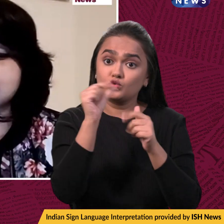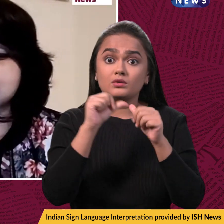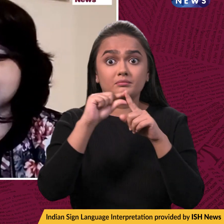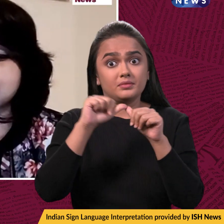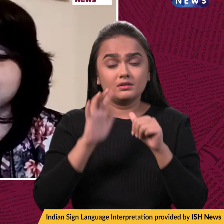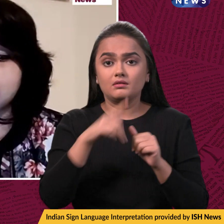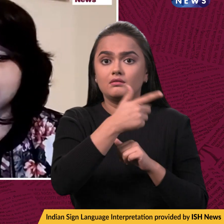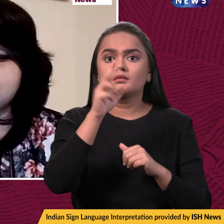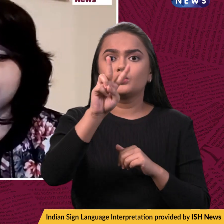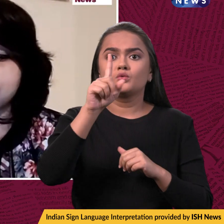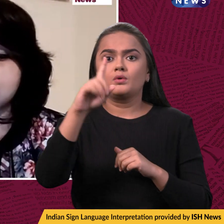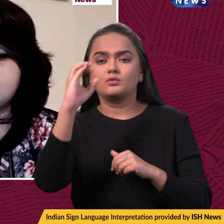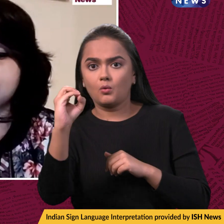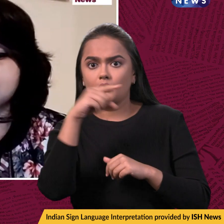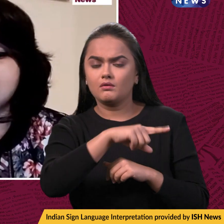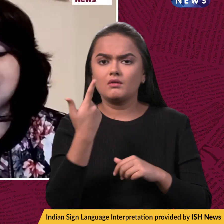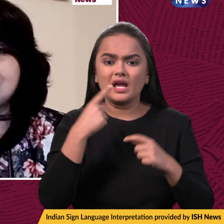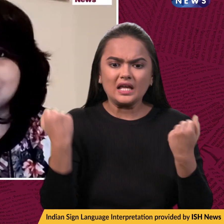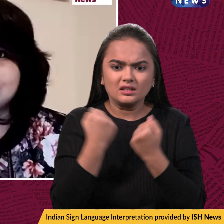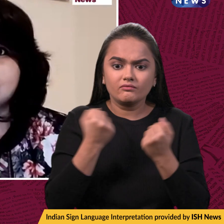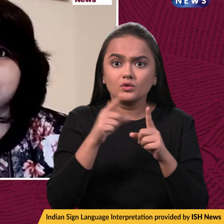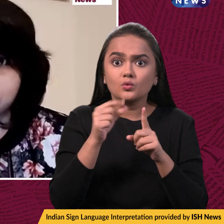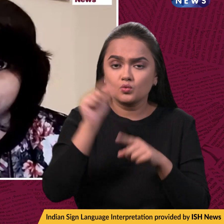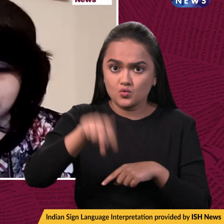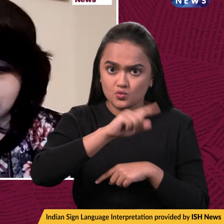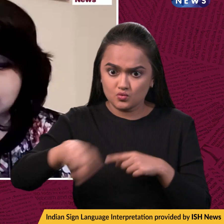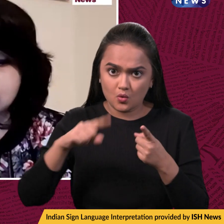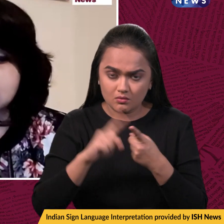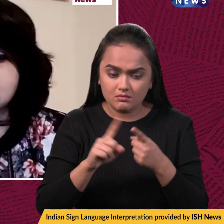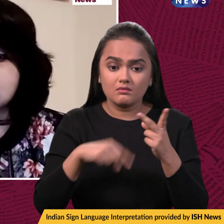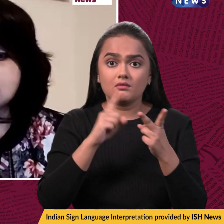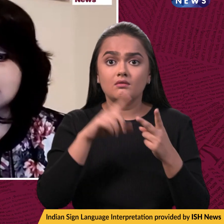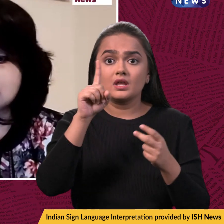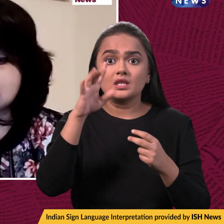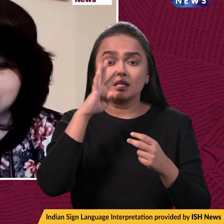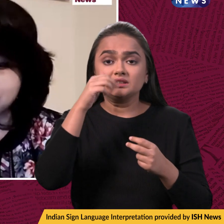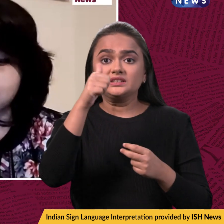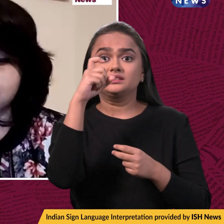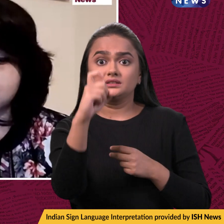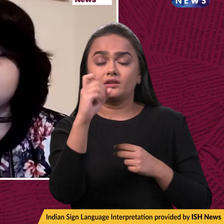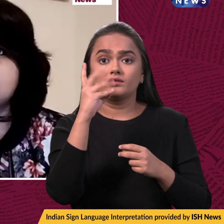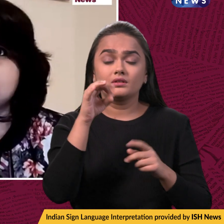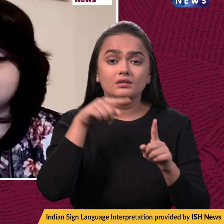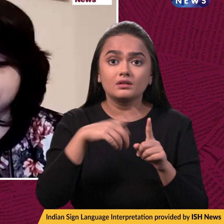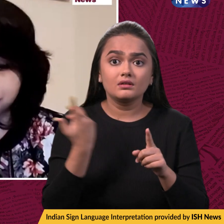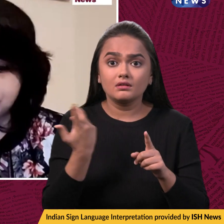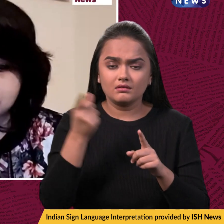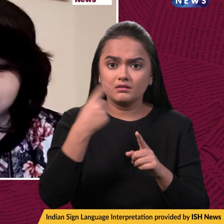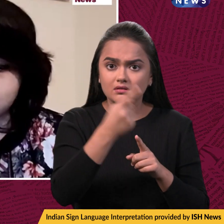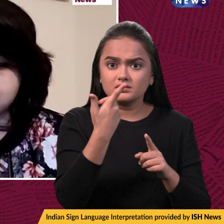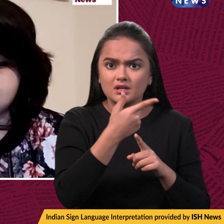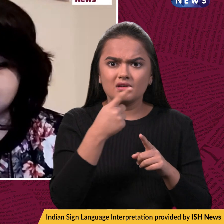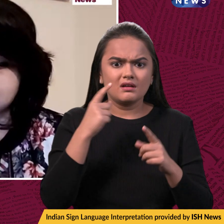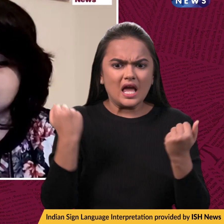They've challenged the Section 210 of the Unlawful Activities Prevention Act, 1967 of the UAPA, which